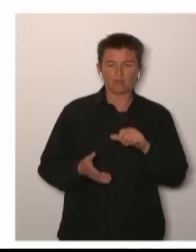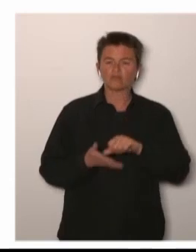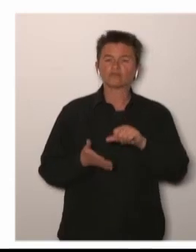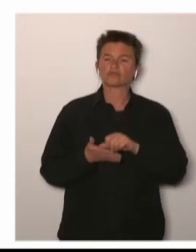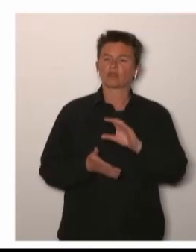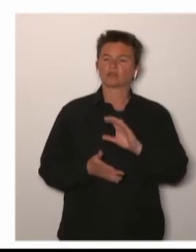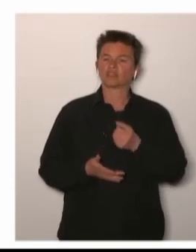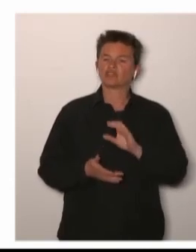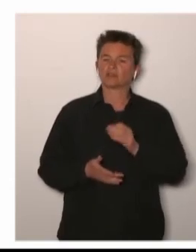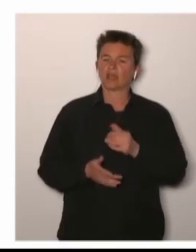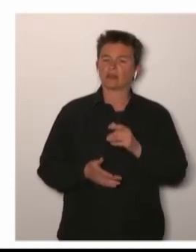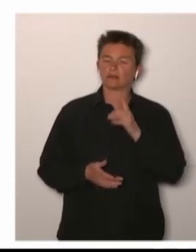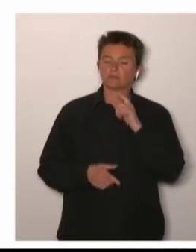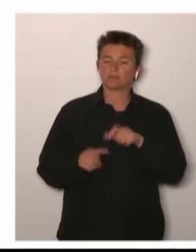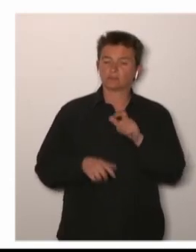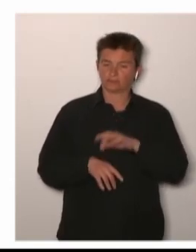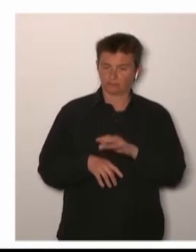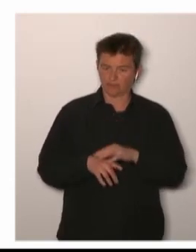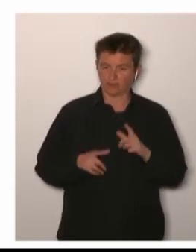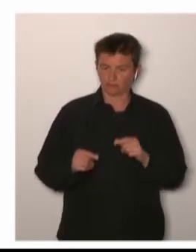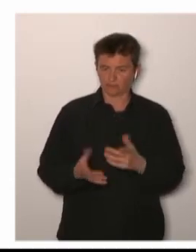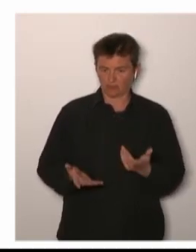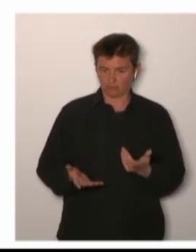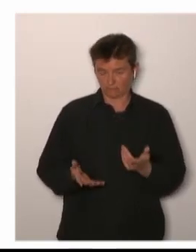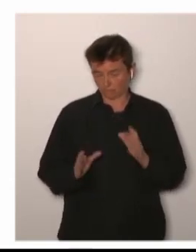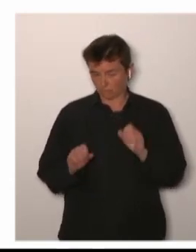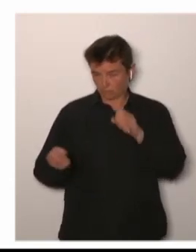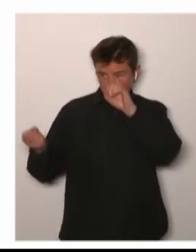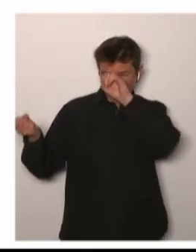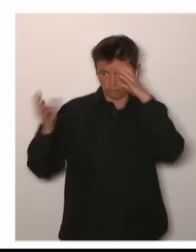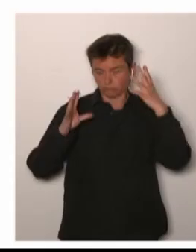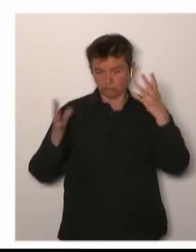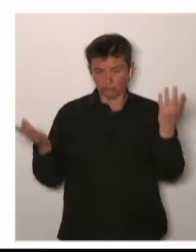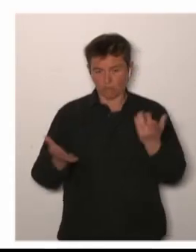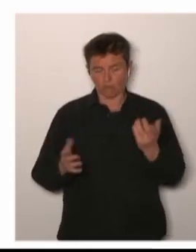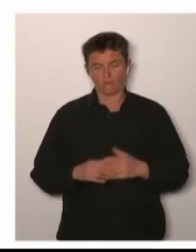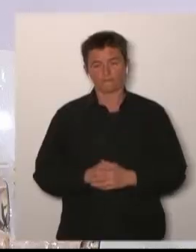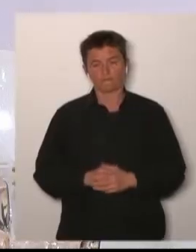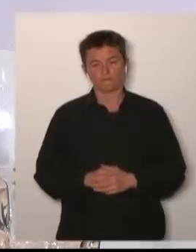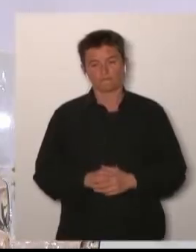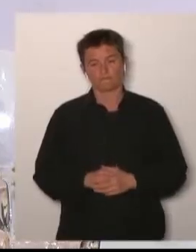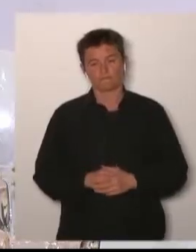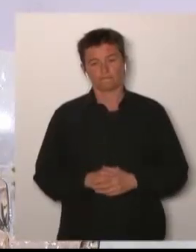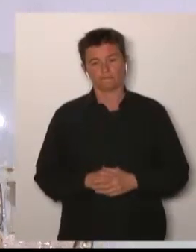vision of what will be this digital patient center?